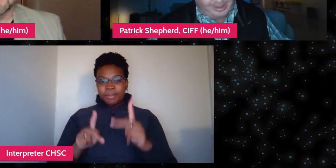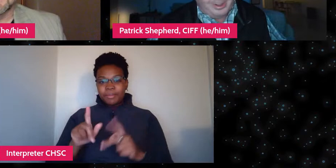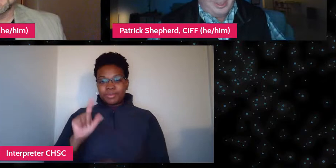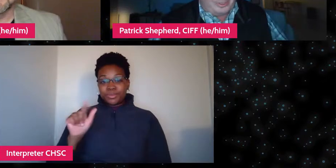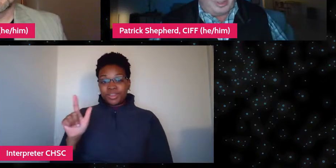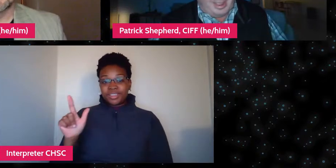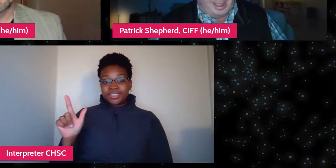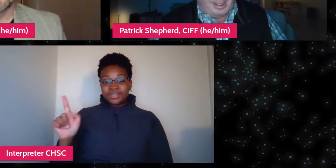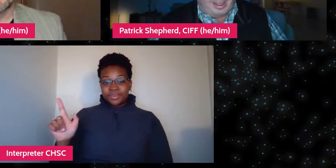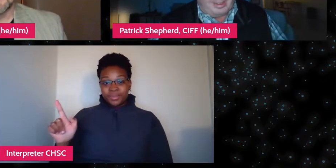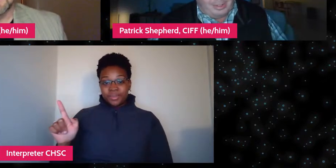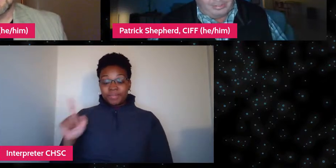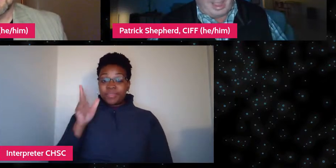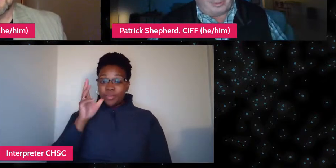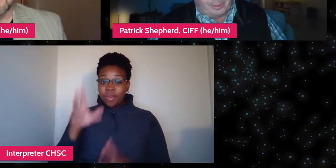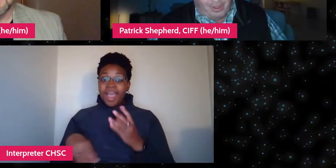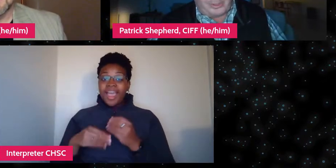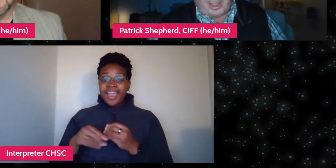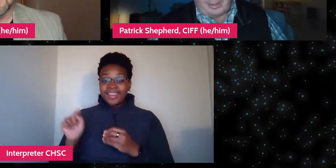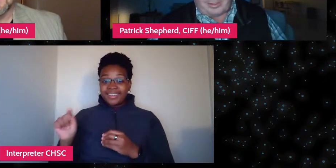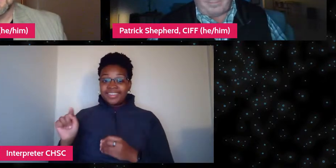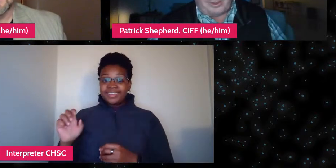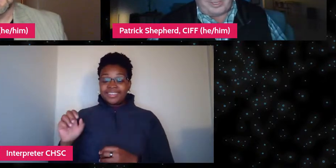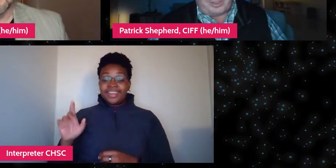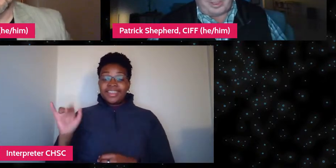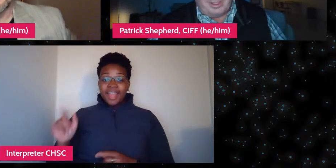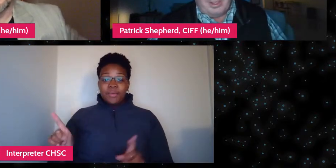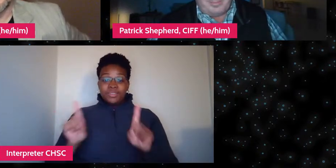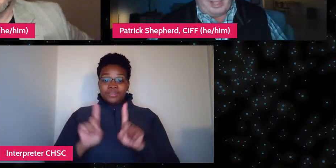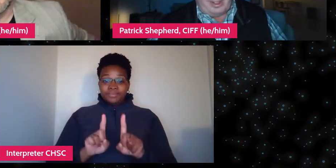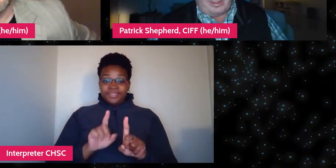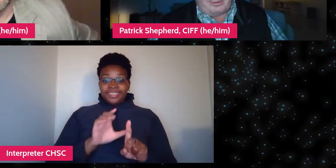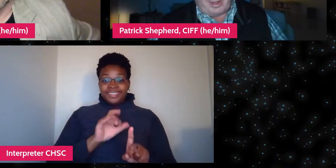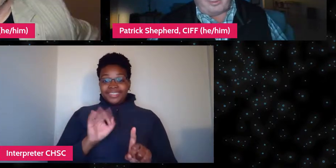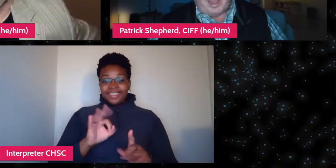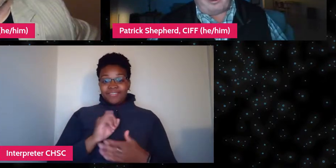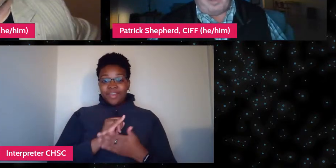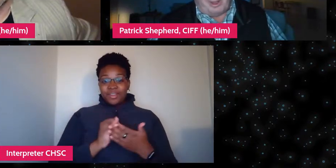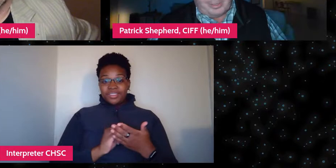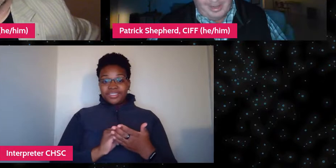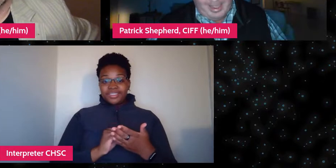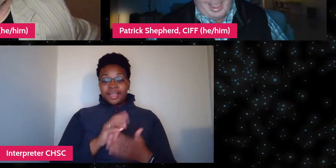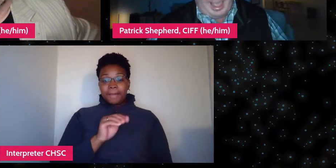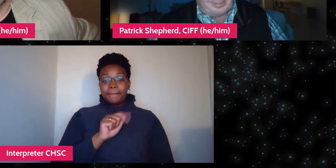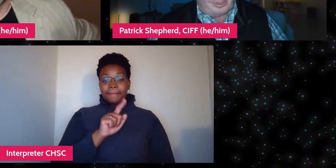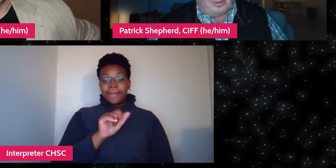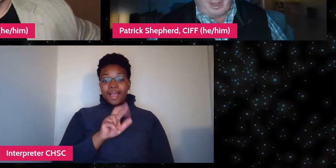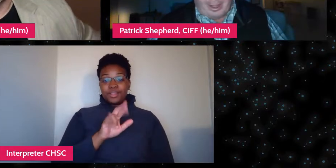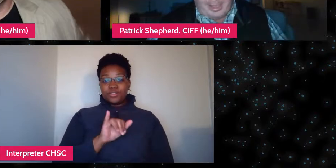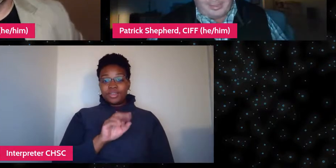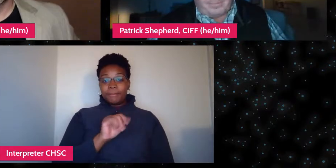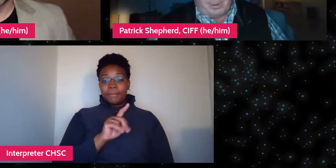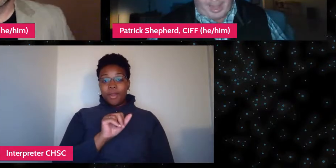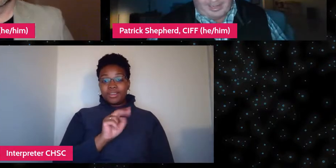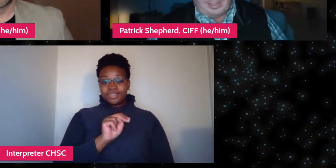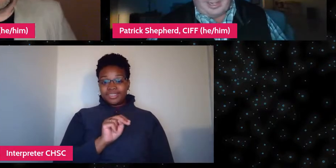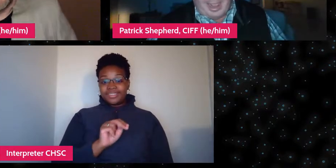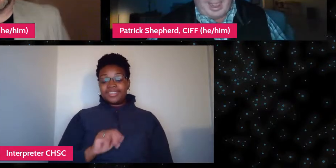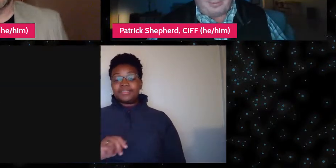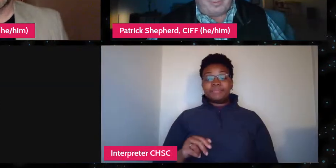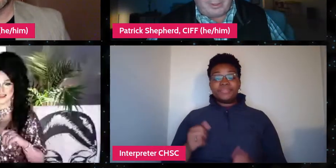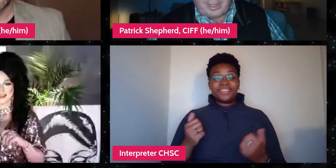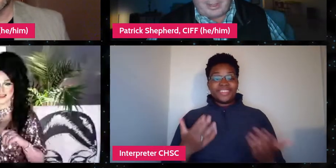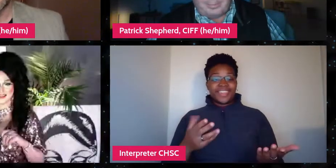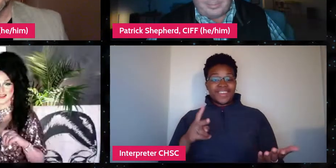And I will add that she that was alongside CIFF artistic director Mallory Martin. And so here it is,